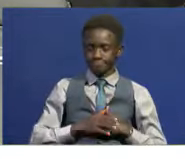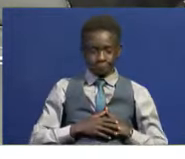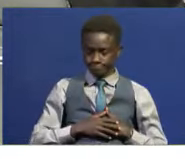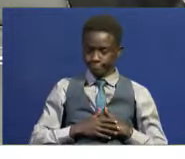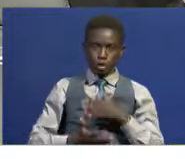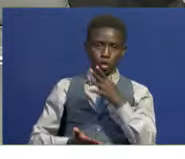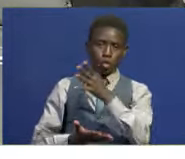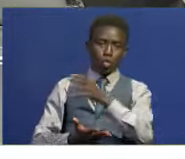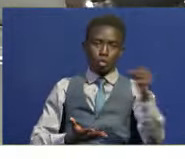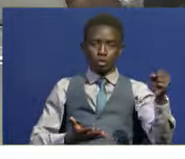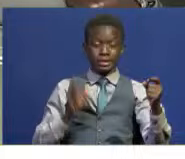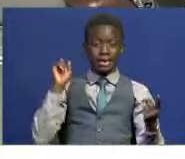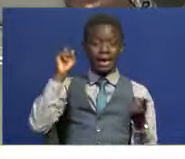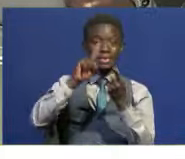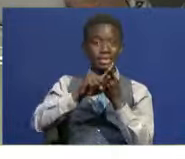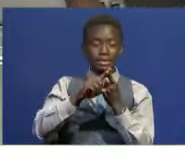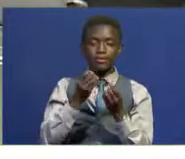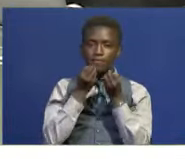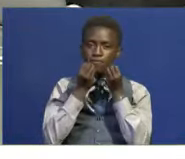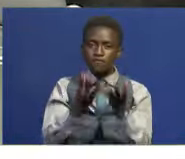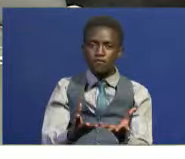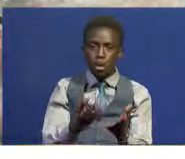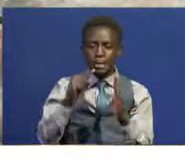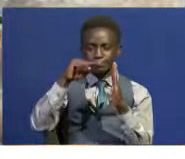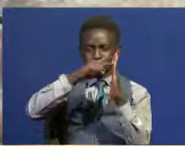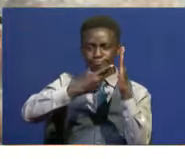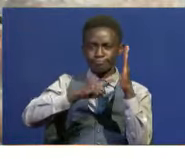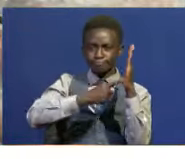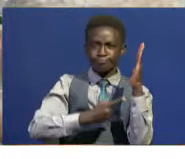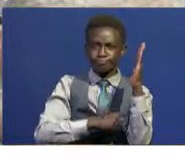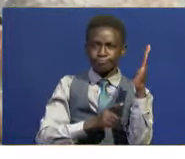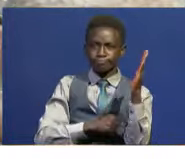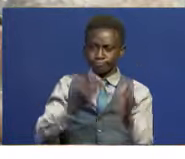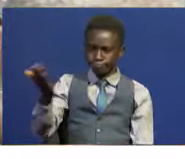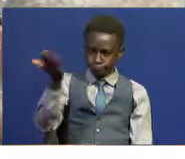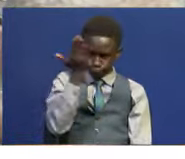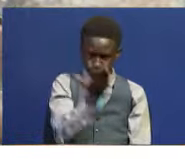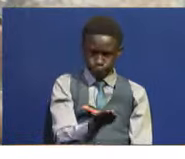bare. Here's Abdiaziz Hashim with the details.